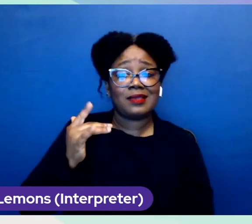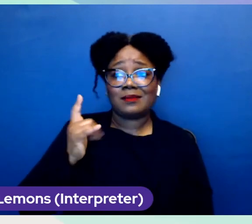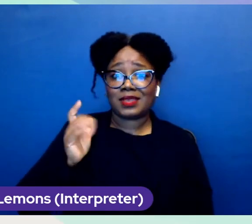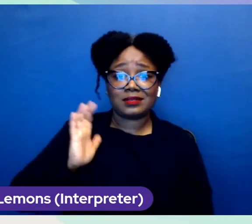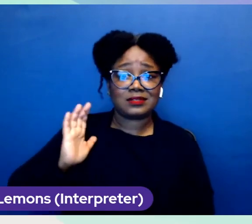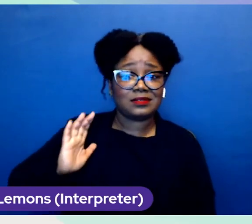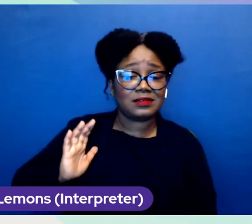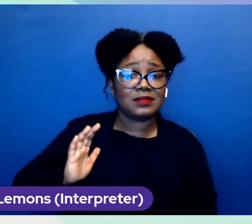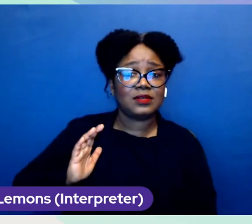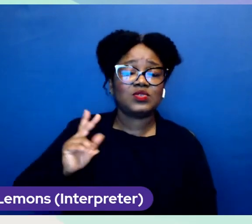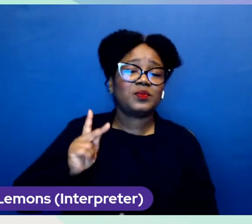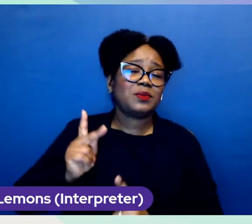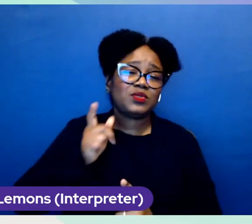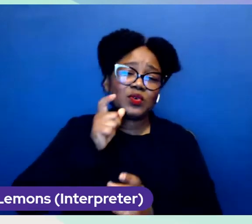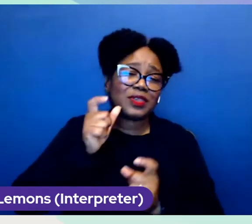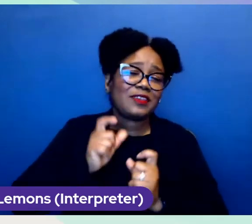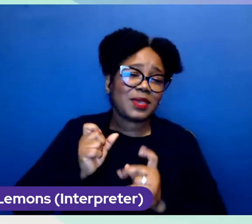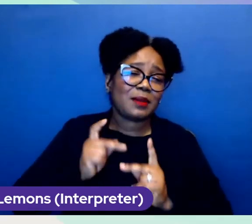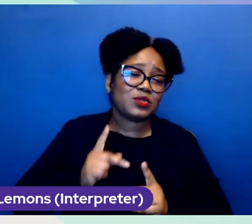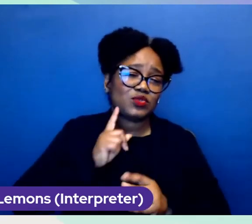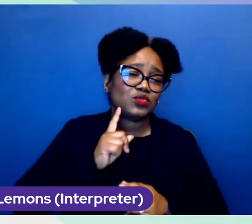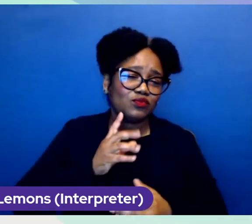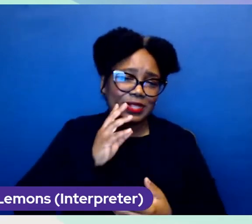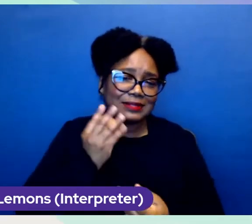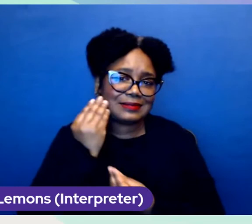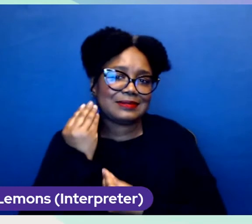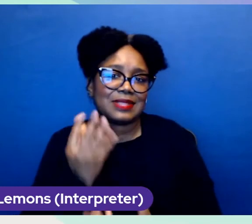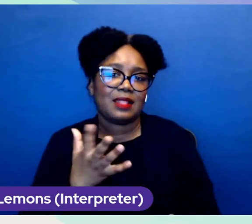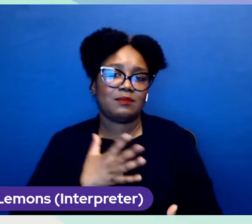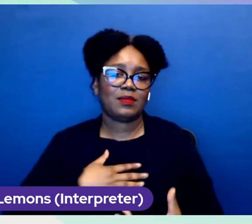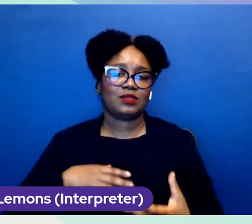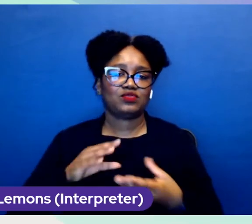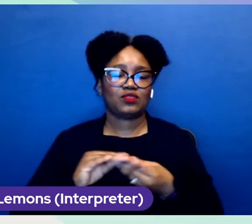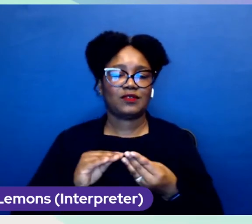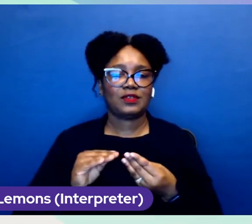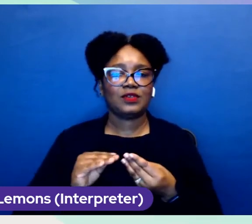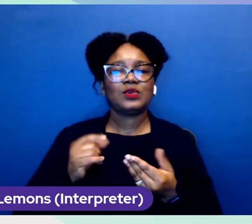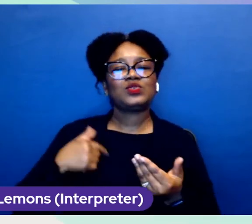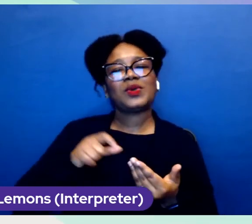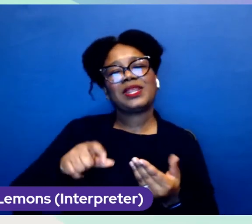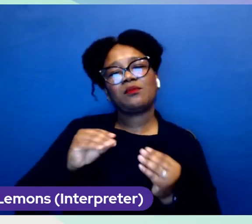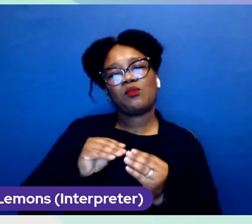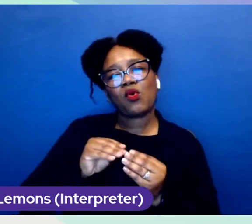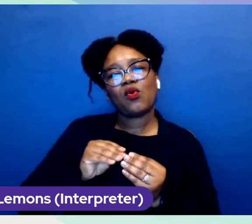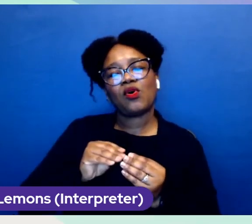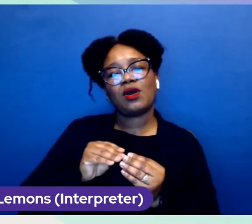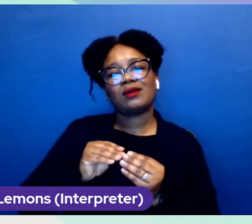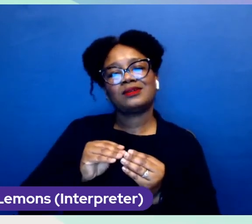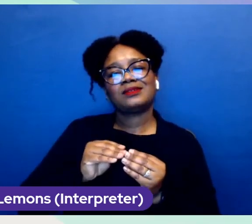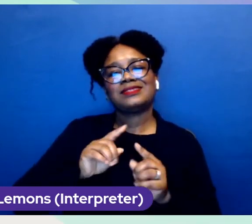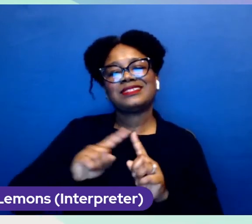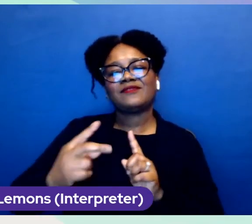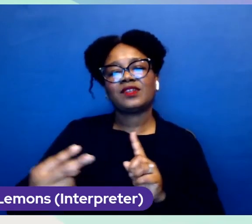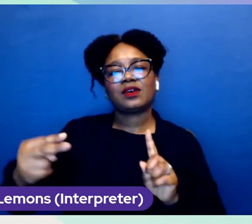I think we need more understanding in terms of, you know, cultural and traditional approaches to art.